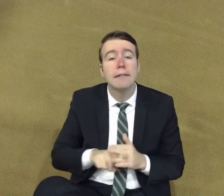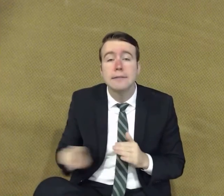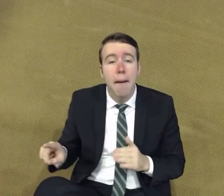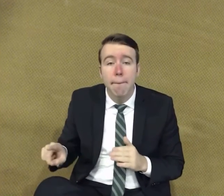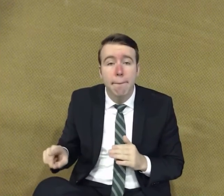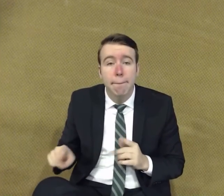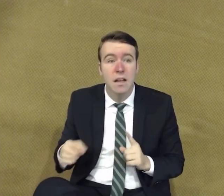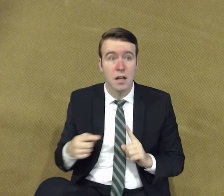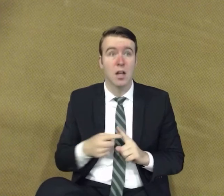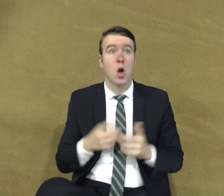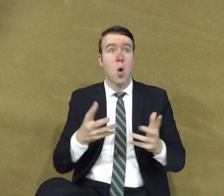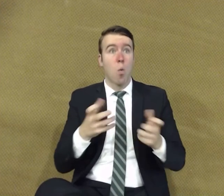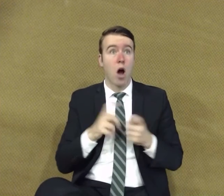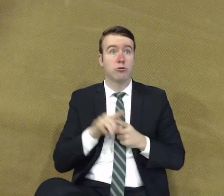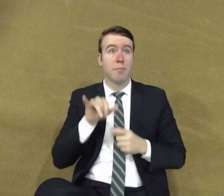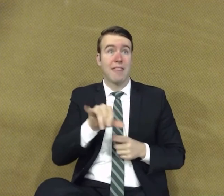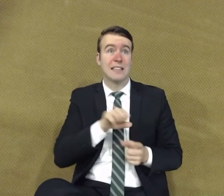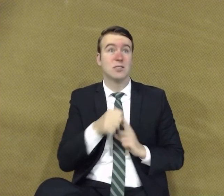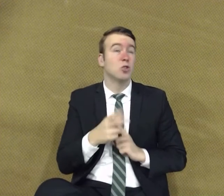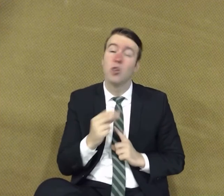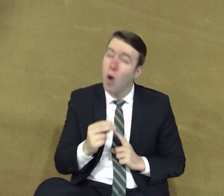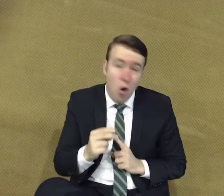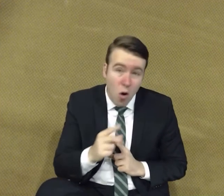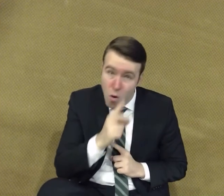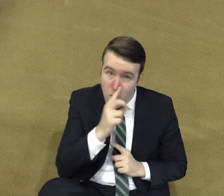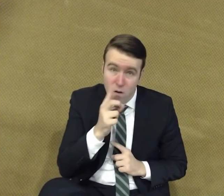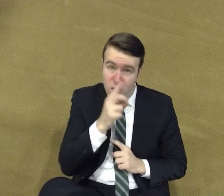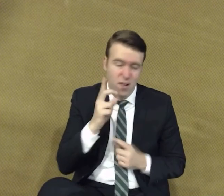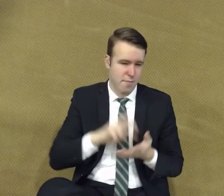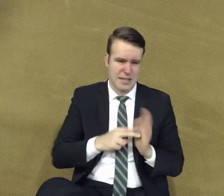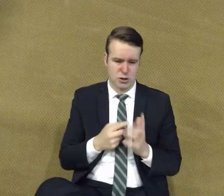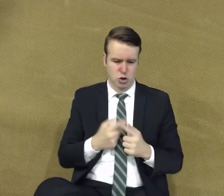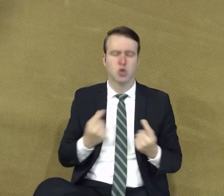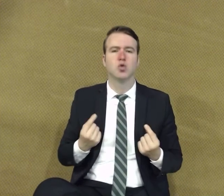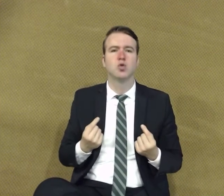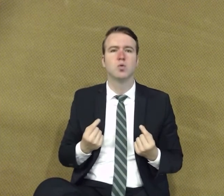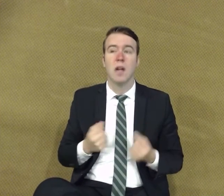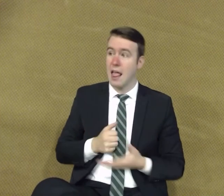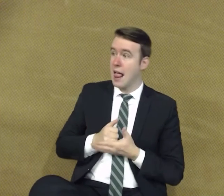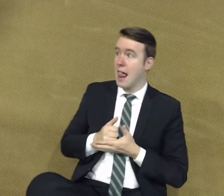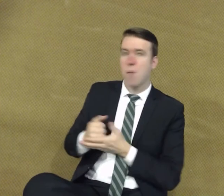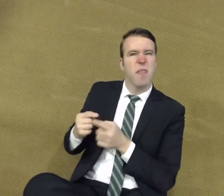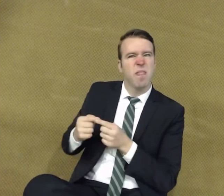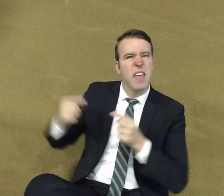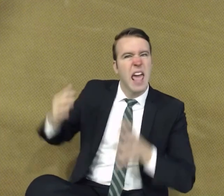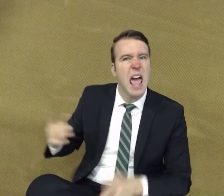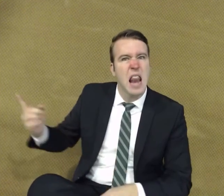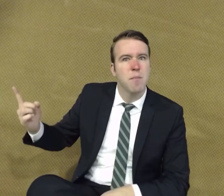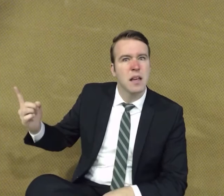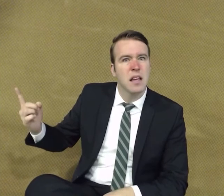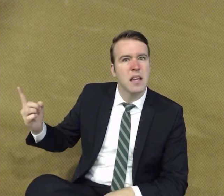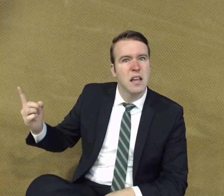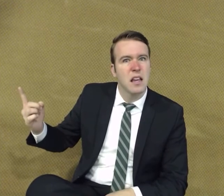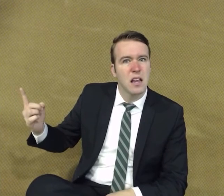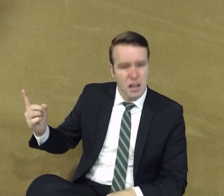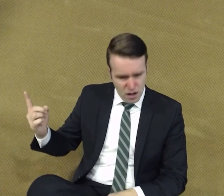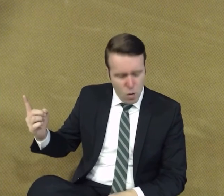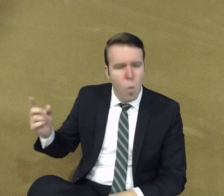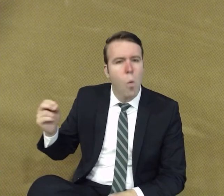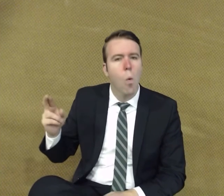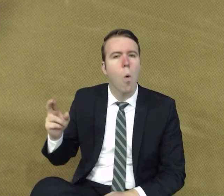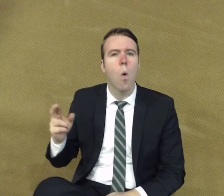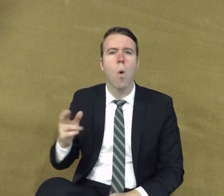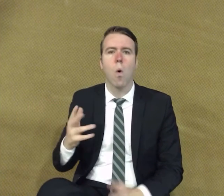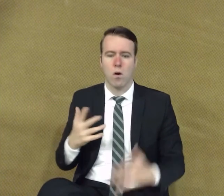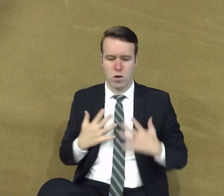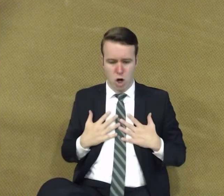was not of her own making. And so what is she going to do? Is she going to help the enemy to try to preserve her own life? Is she